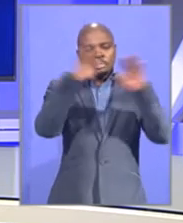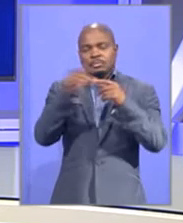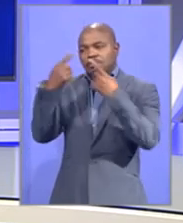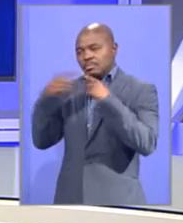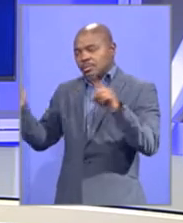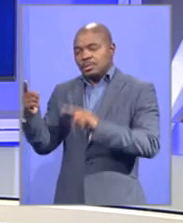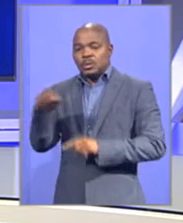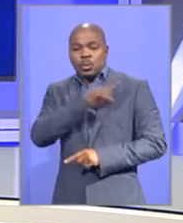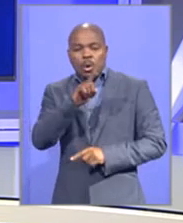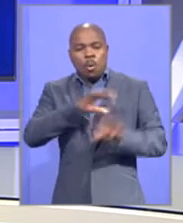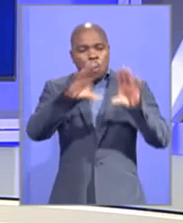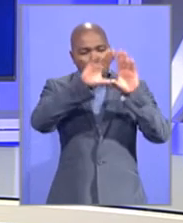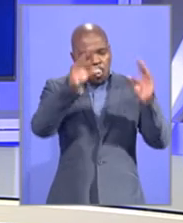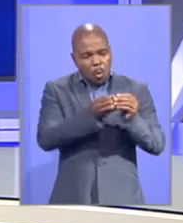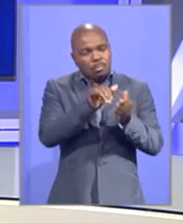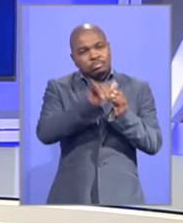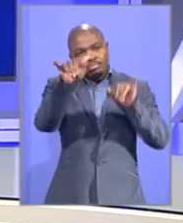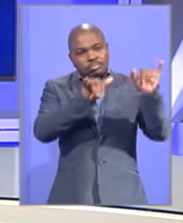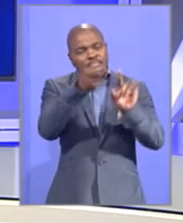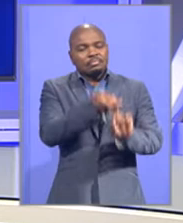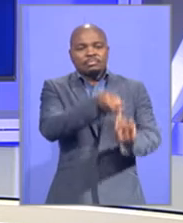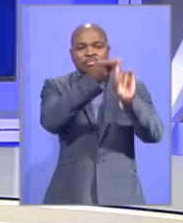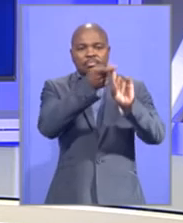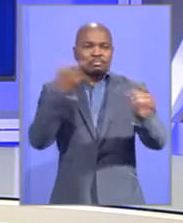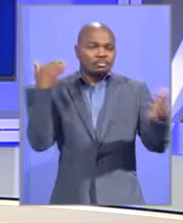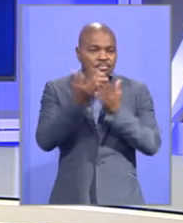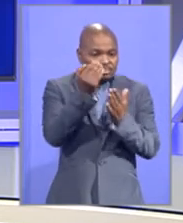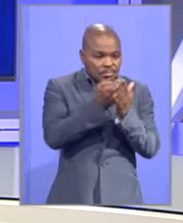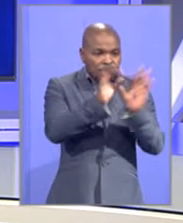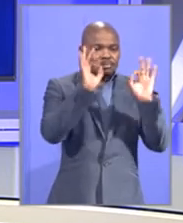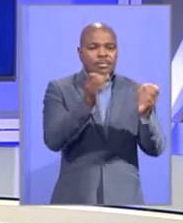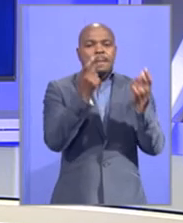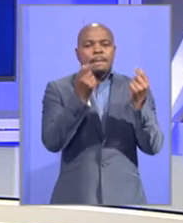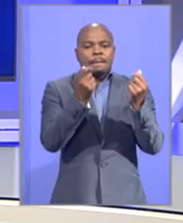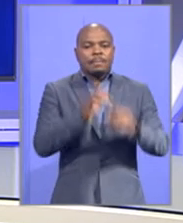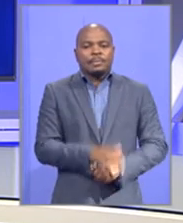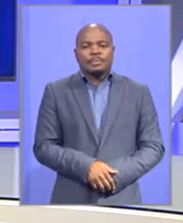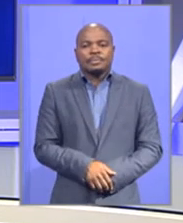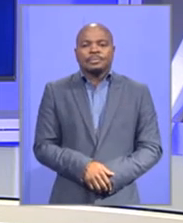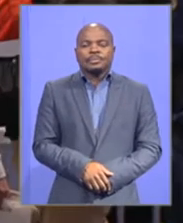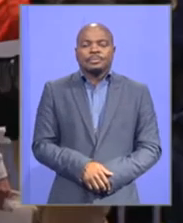kaya gore maeto otlhe a sekegilwe go fitlha se nna le matlole a tlaleletso.